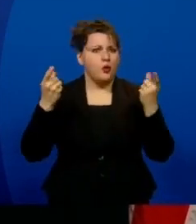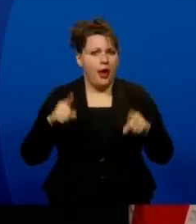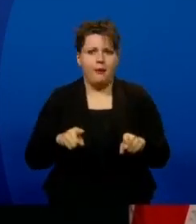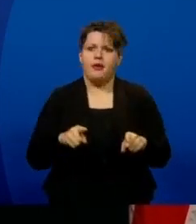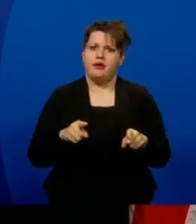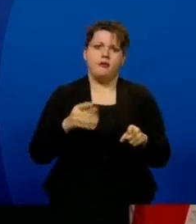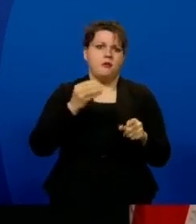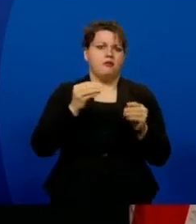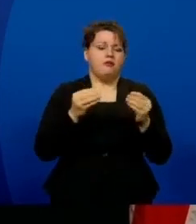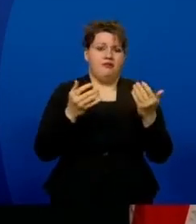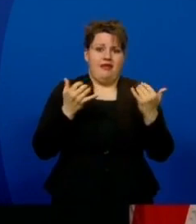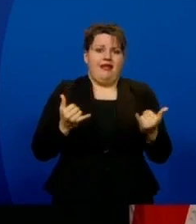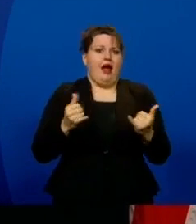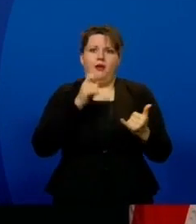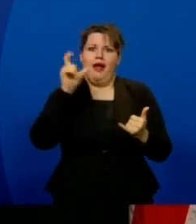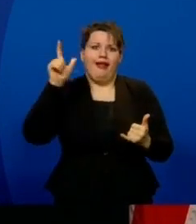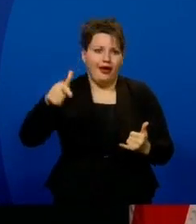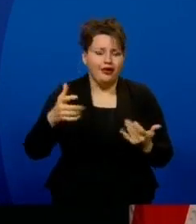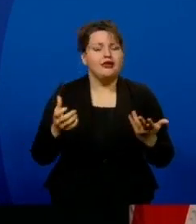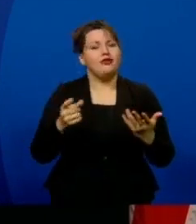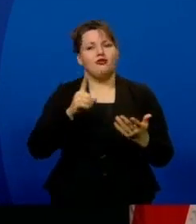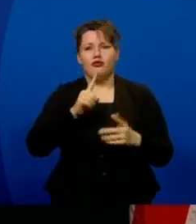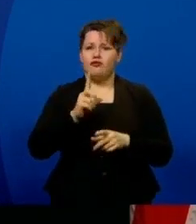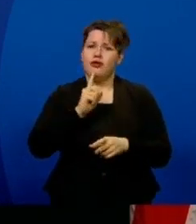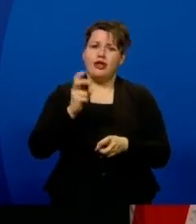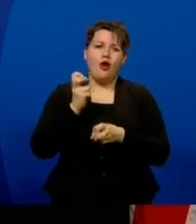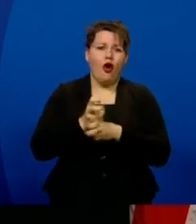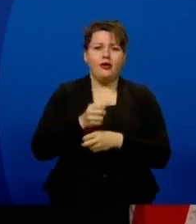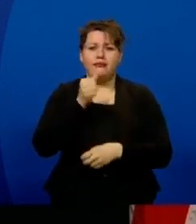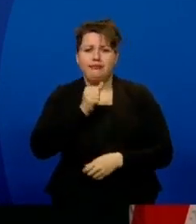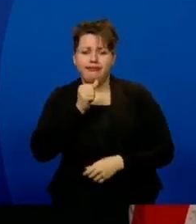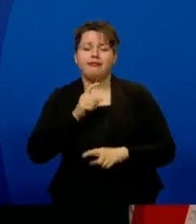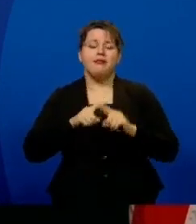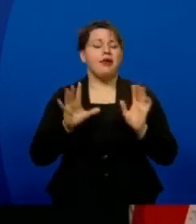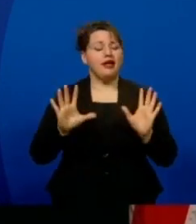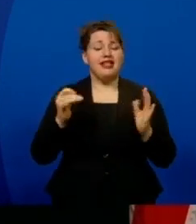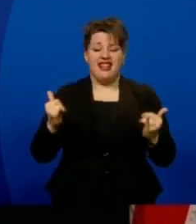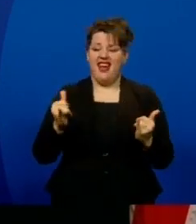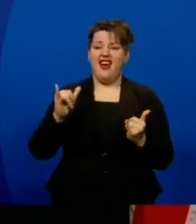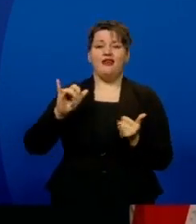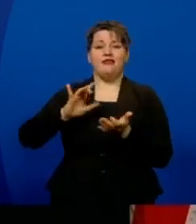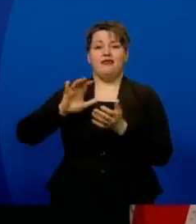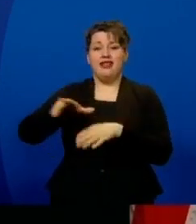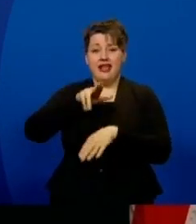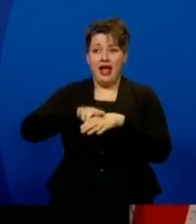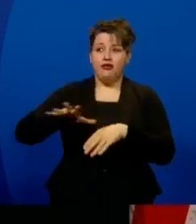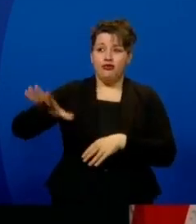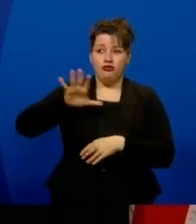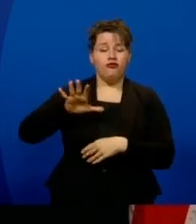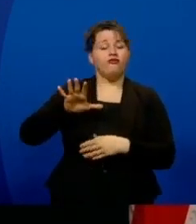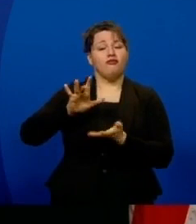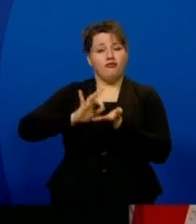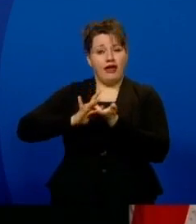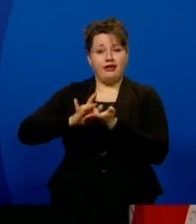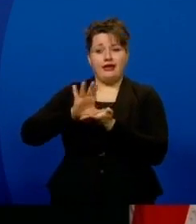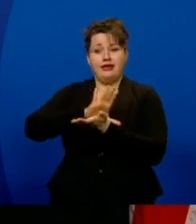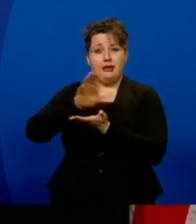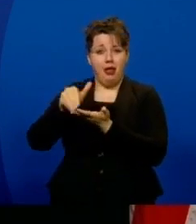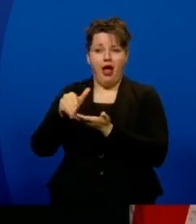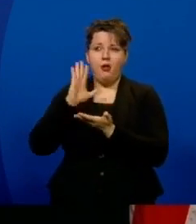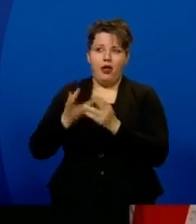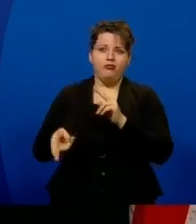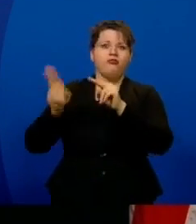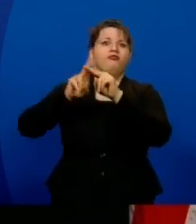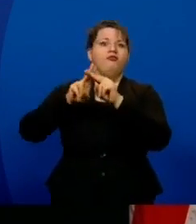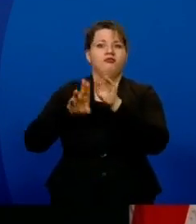than later, and it's been hard to be patient. But now that our national vaccine supply is projected to significantly